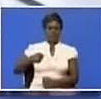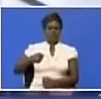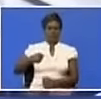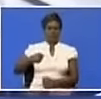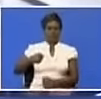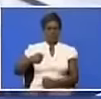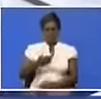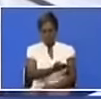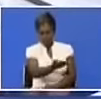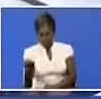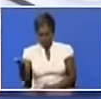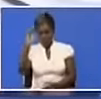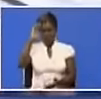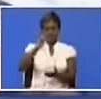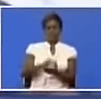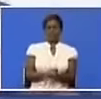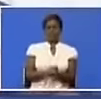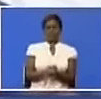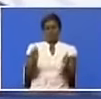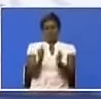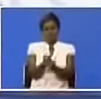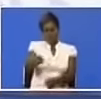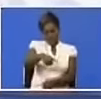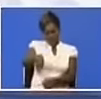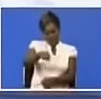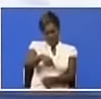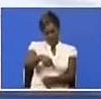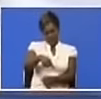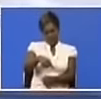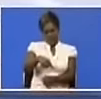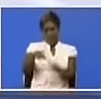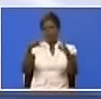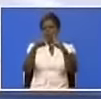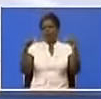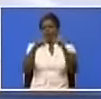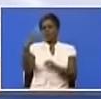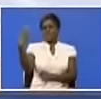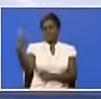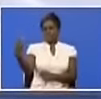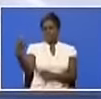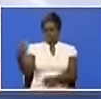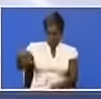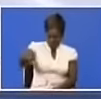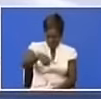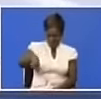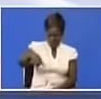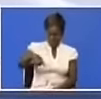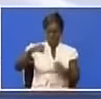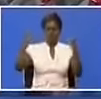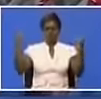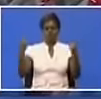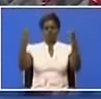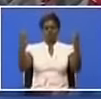We want you to believe with us in these three words: we shall